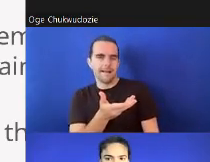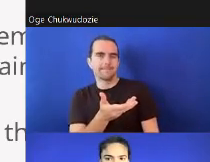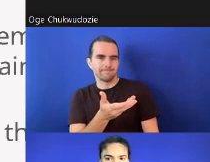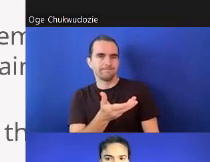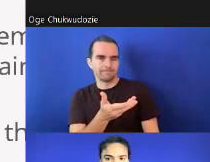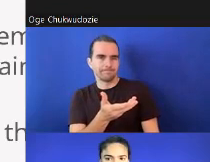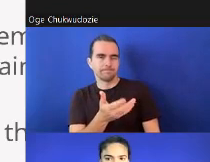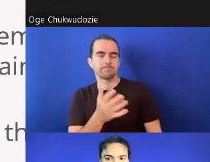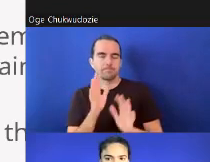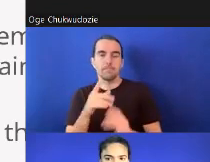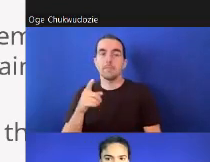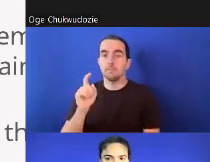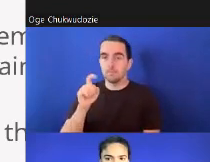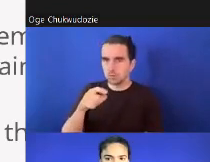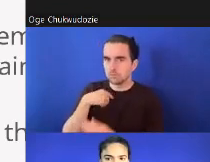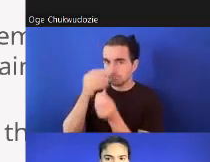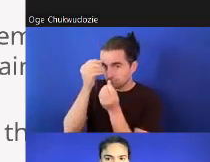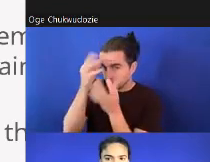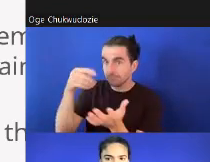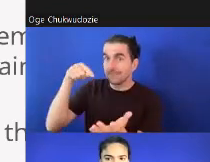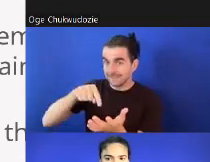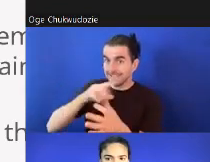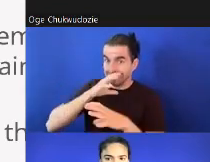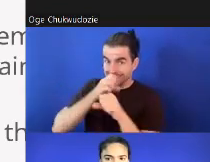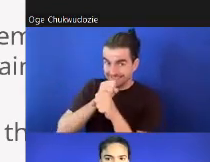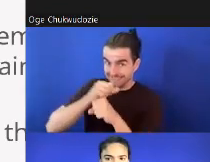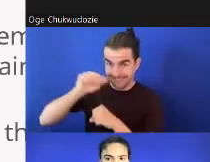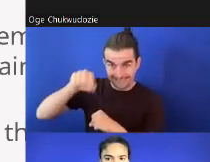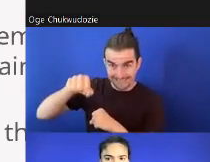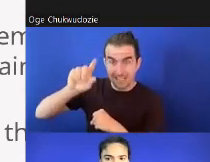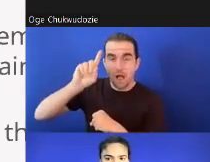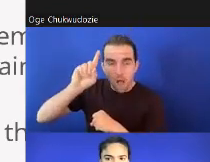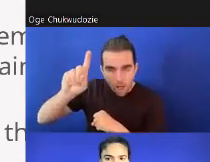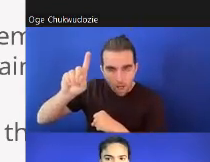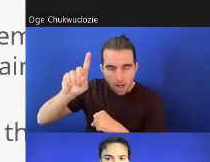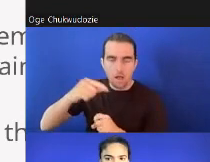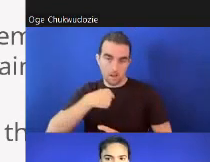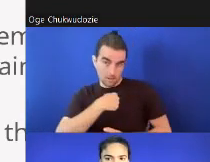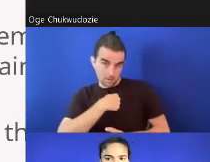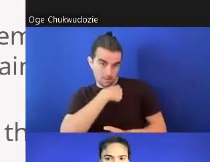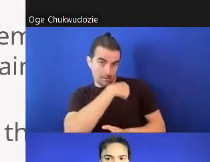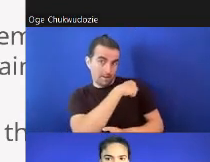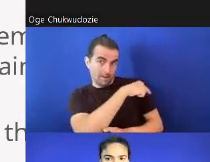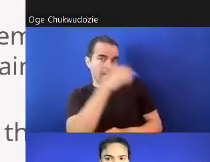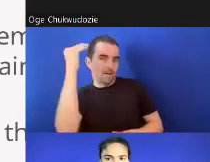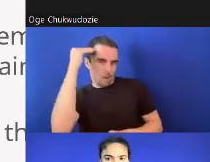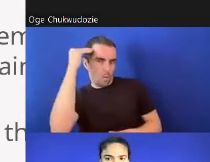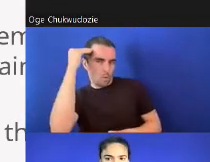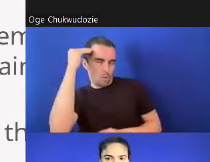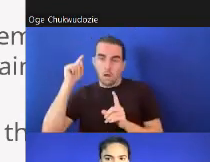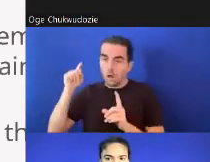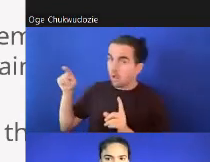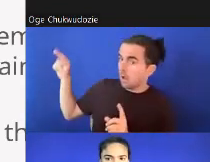be managing this kind of feedback. So they need to be informed on this